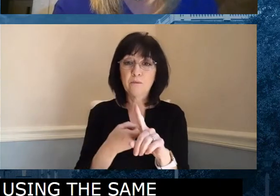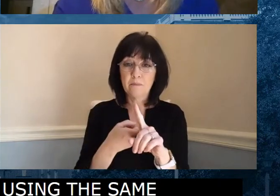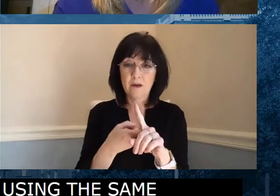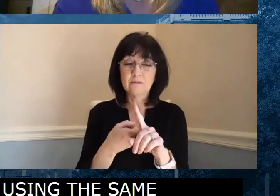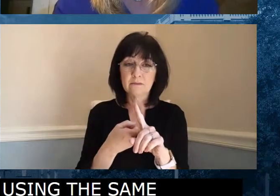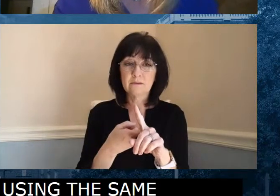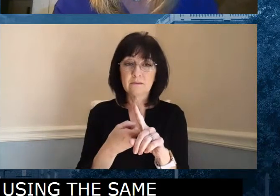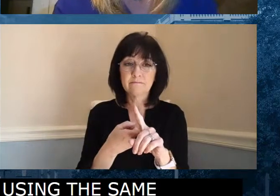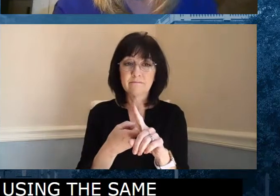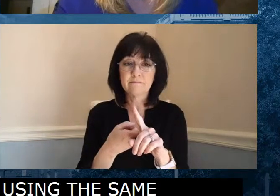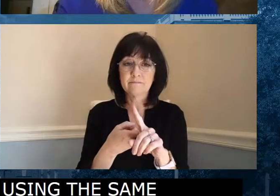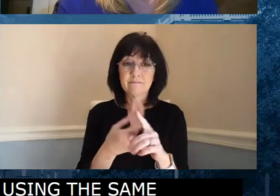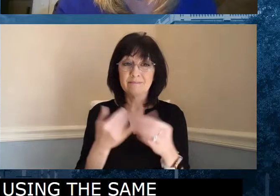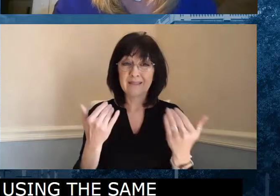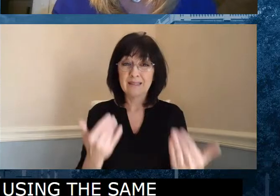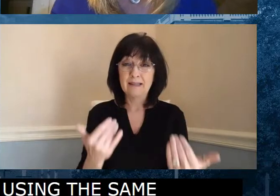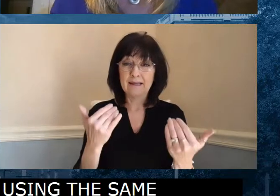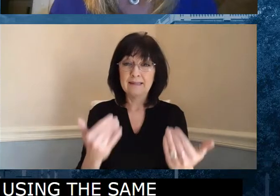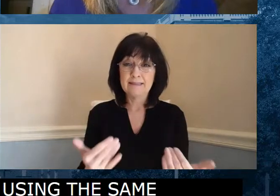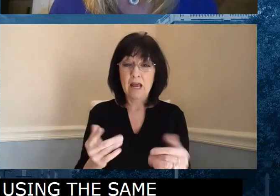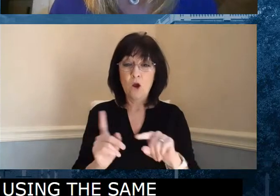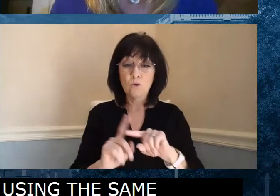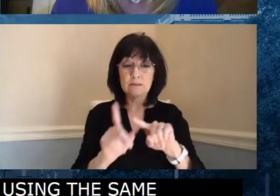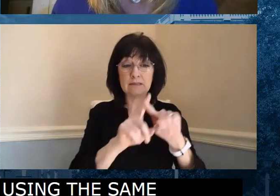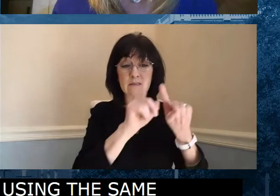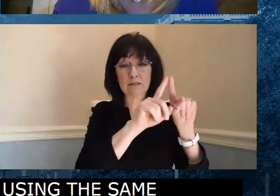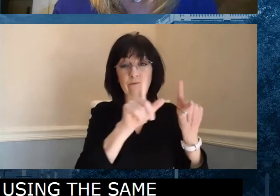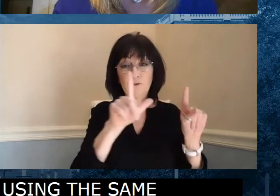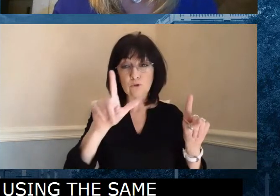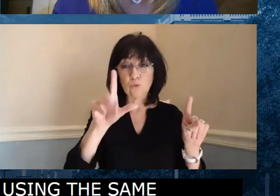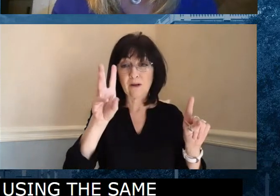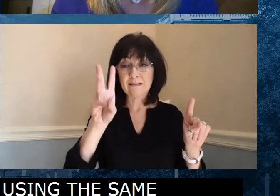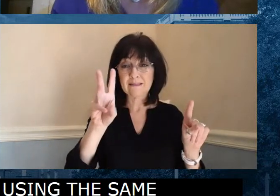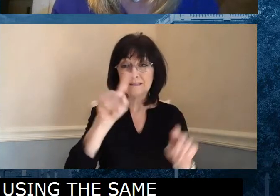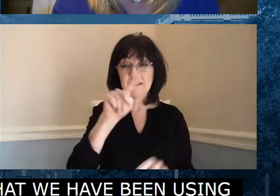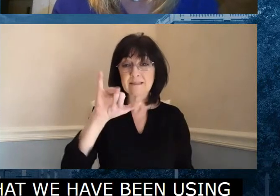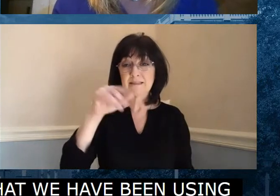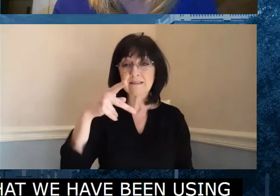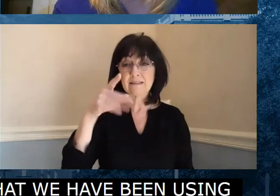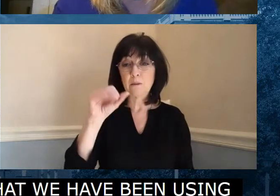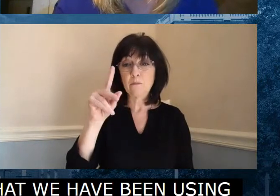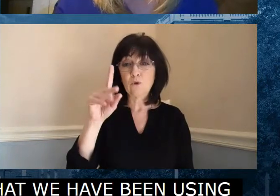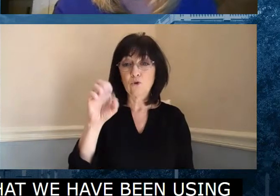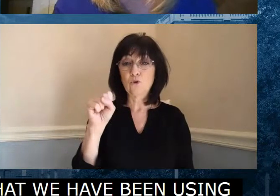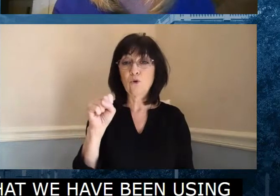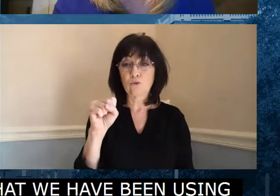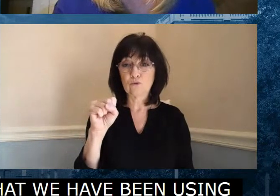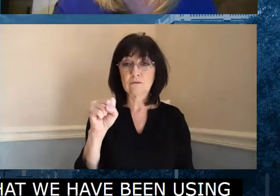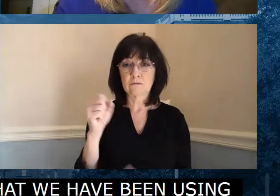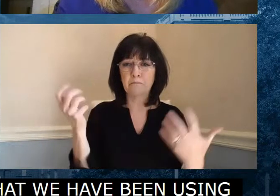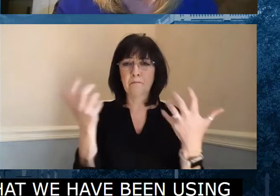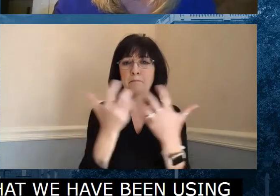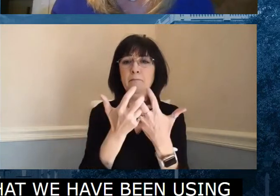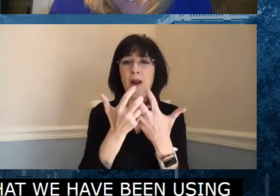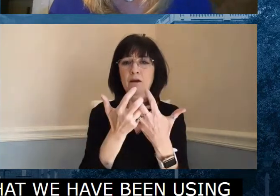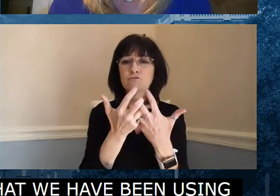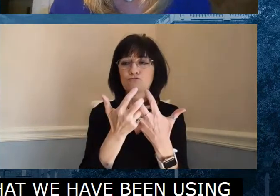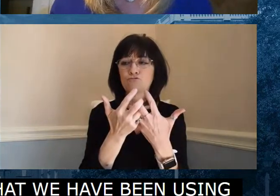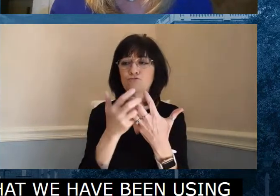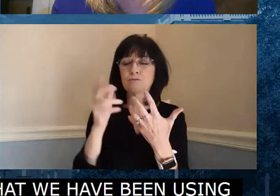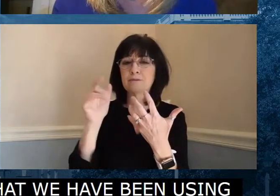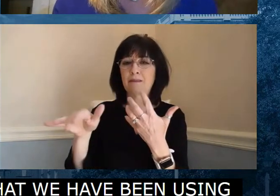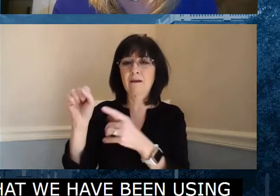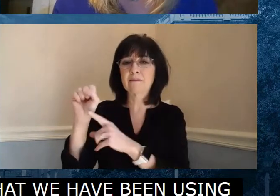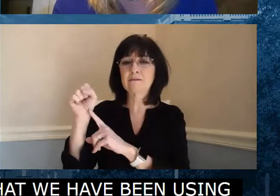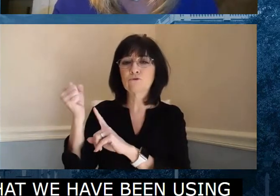now have 26 zip codes that meet that criteria. So this is the third week in a row where we have